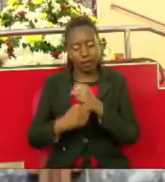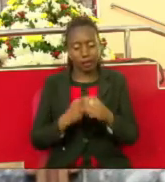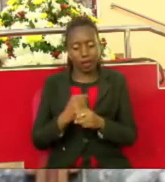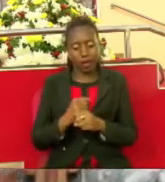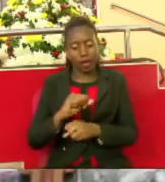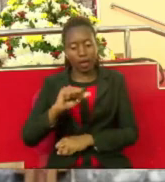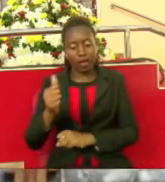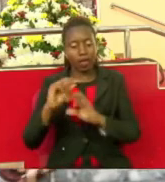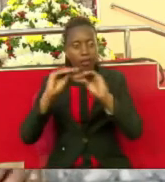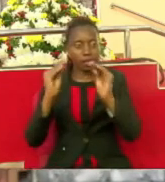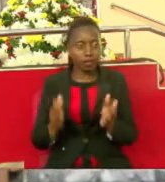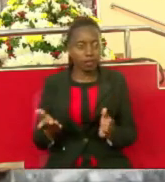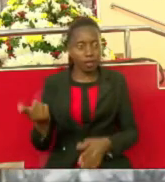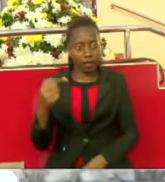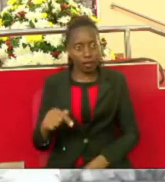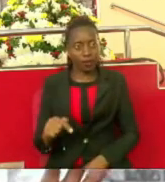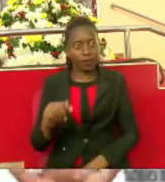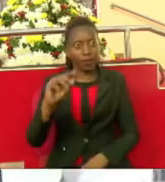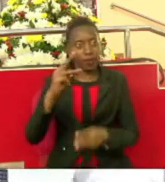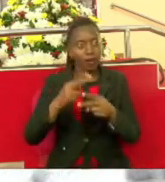And he gives us the first quiz in mathematics.